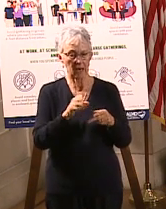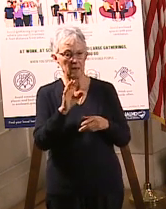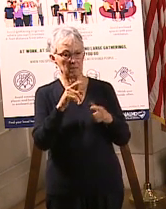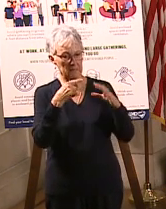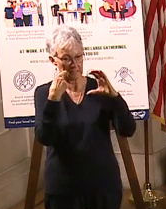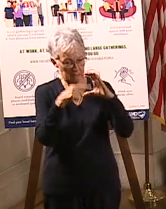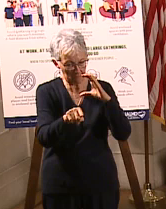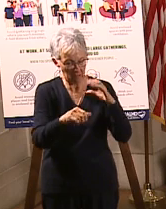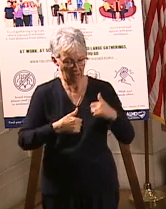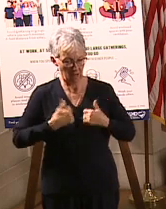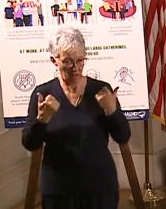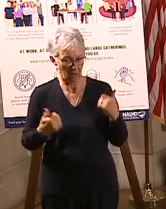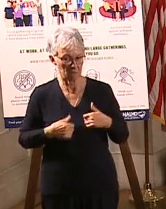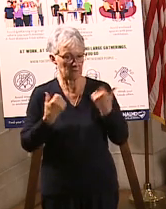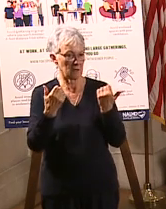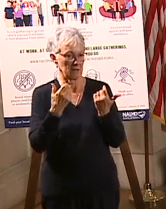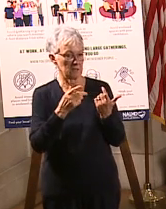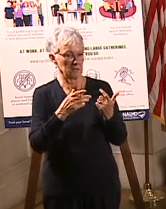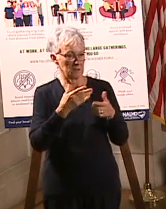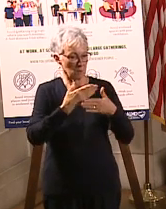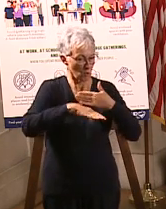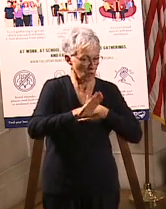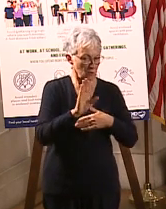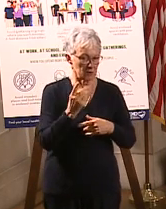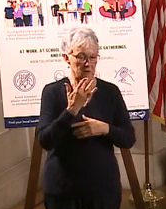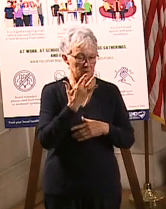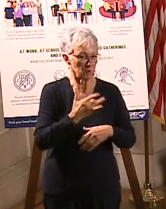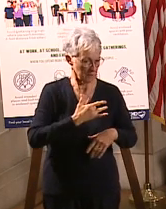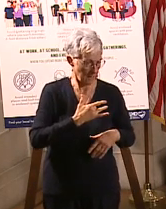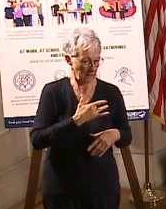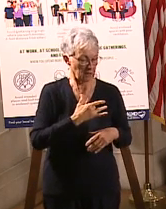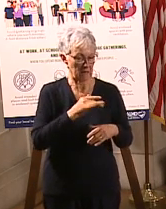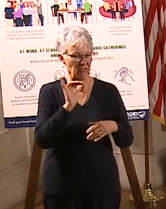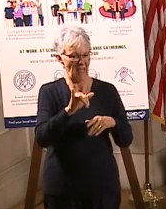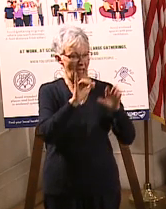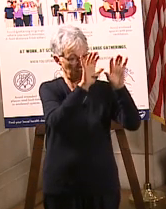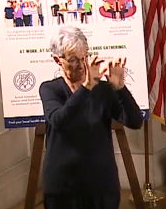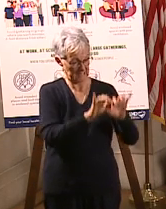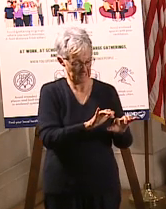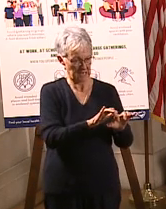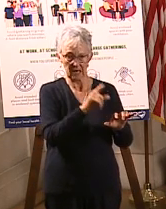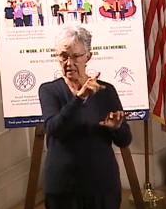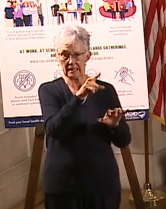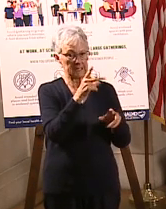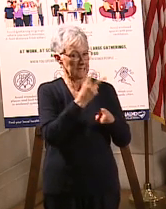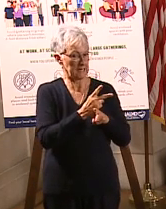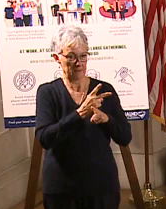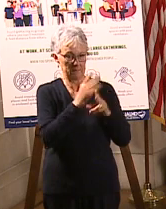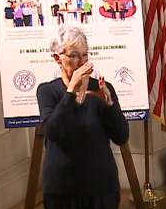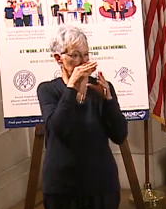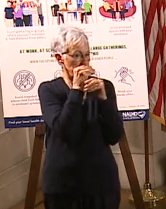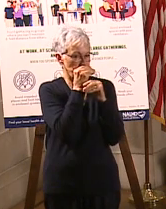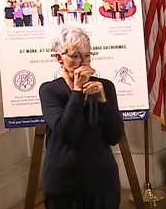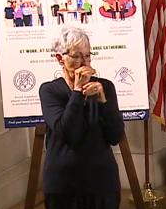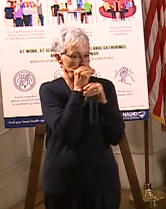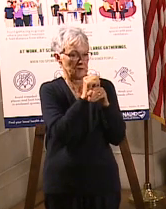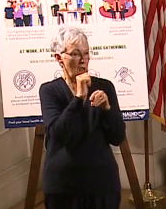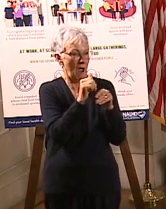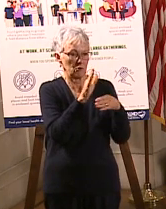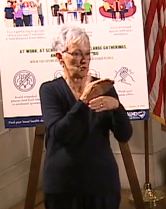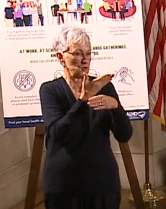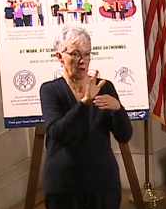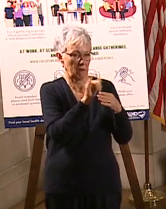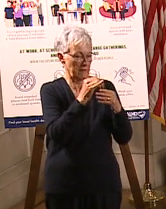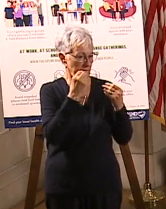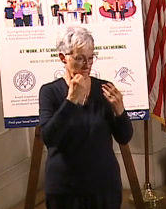some health questions. This information is strictly confidential and will only be used to determine phase eligibility and to